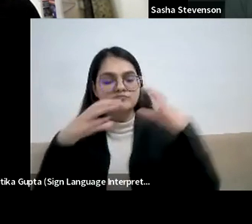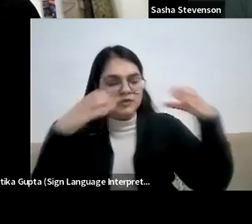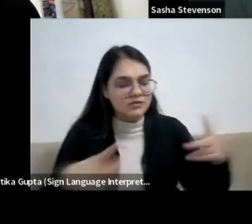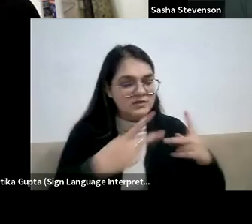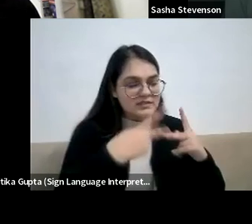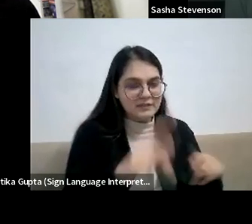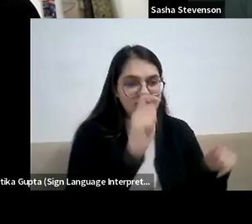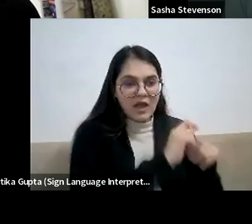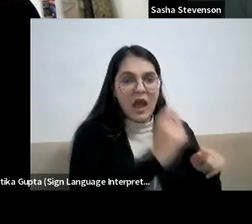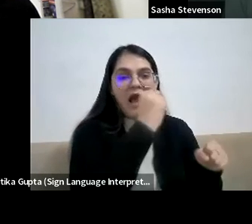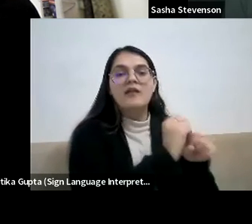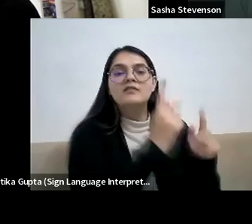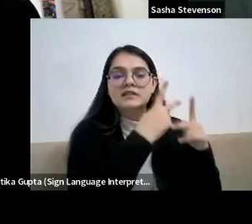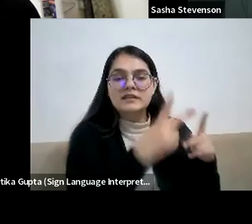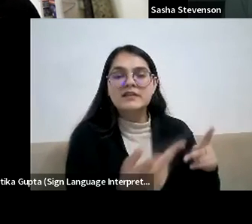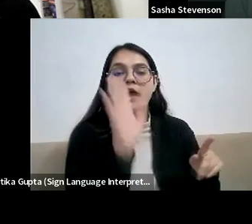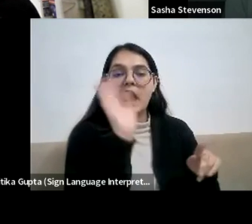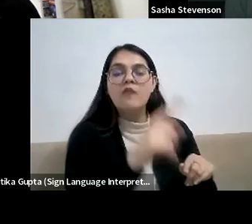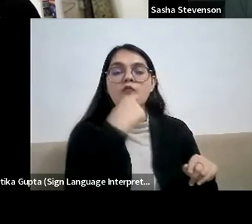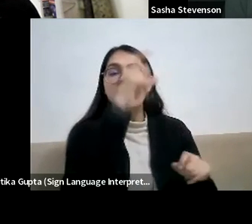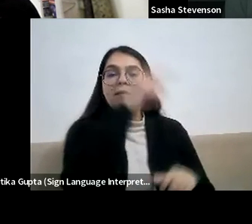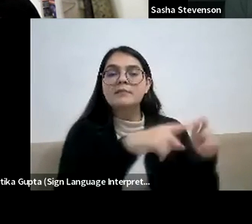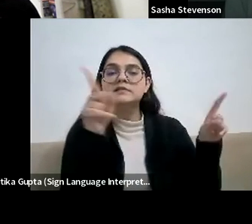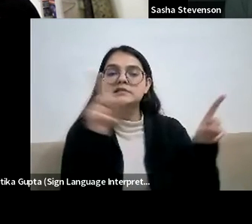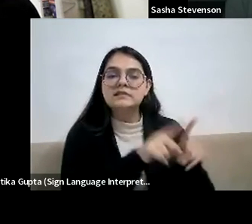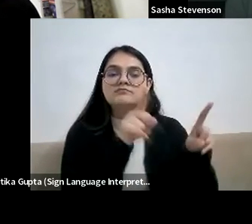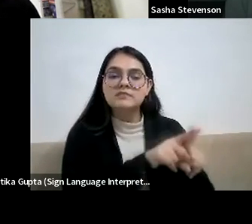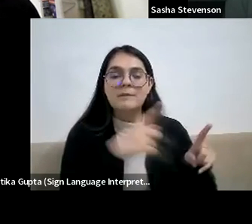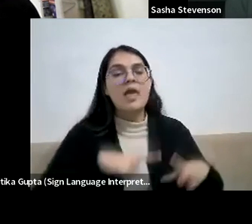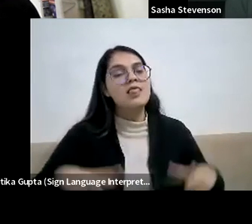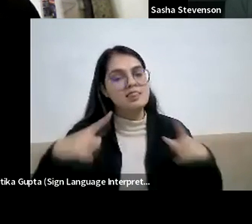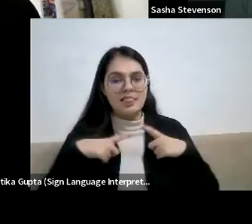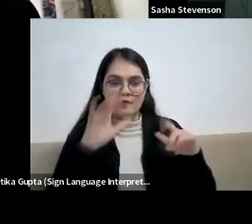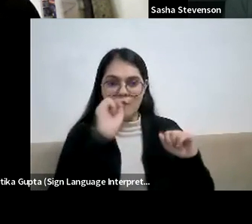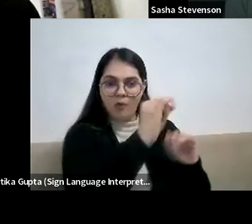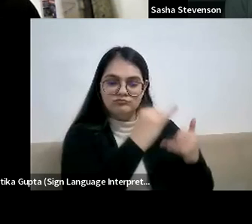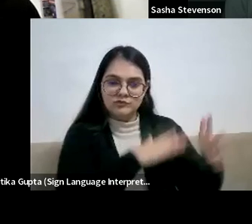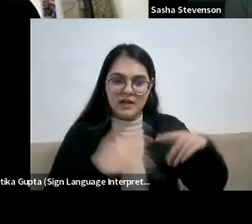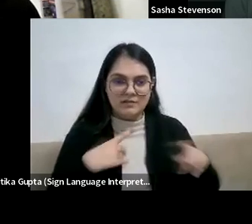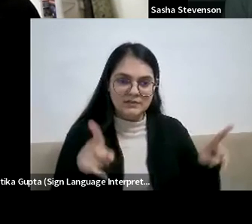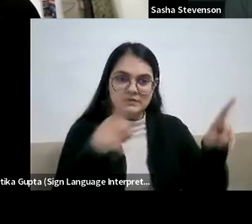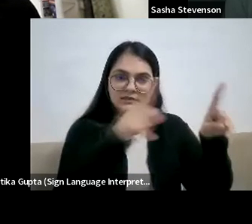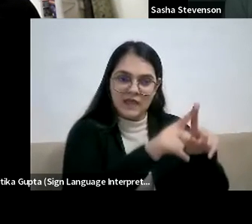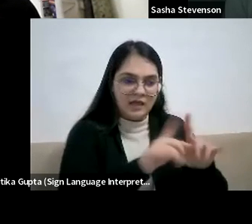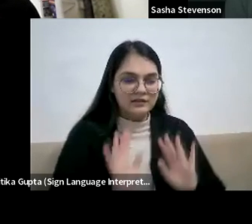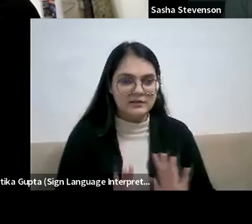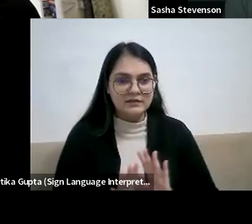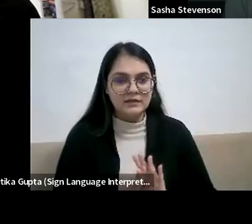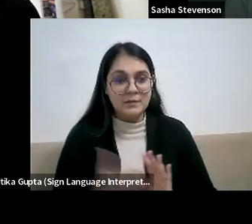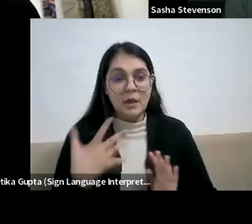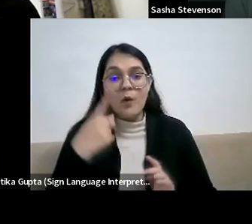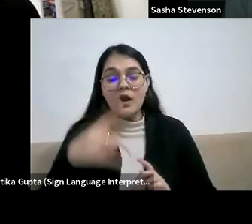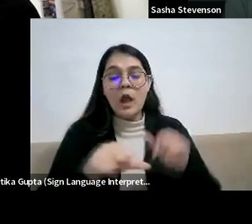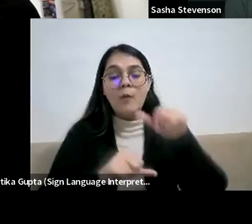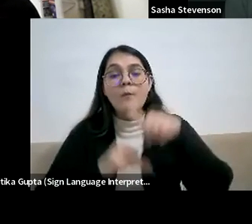of the day the same set of people with whom we live in society. So it's an internal process